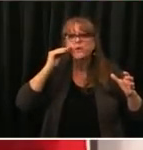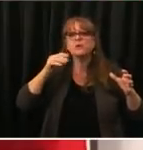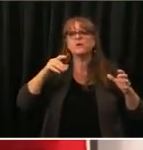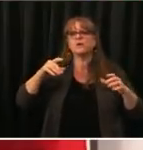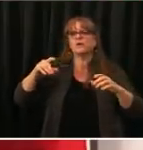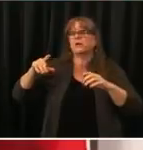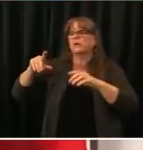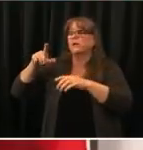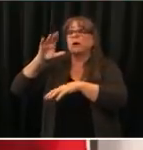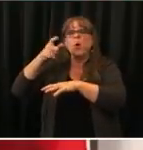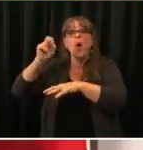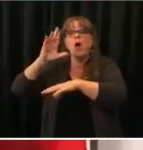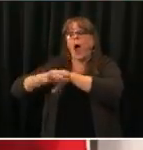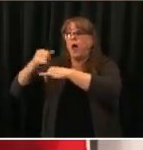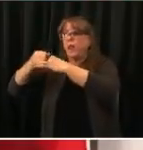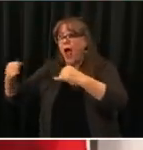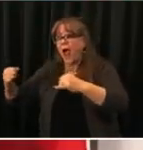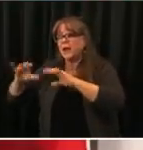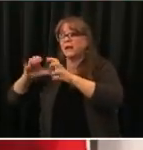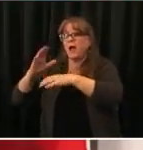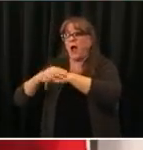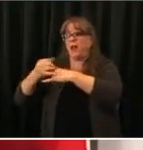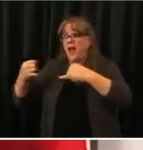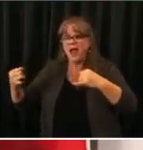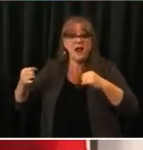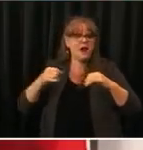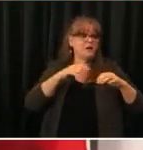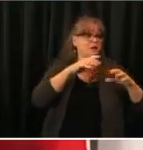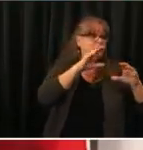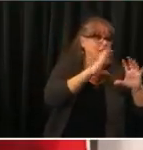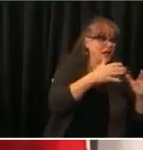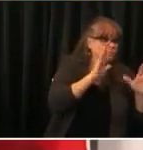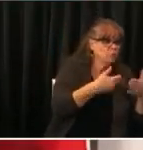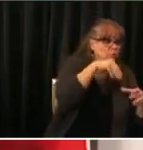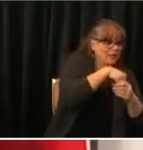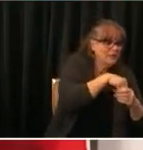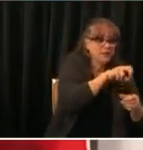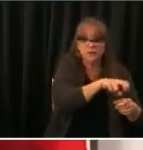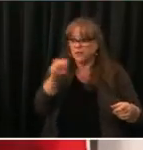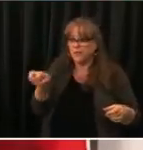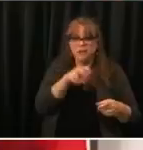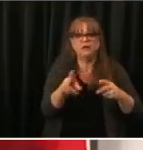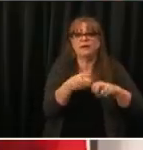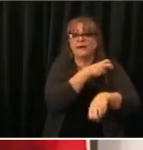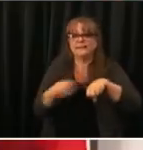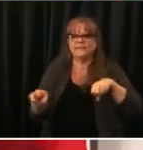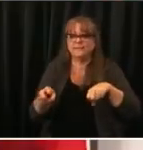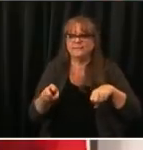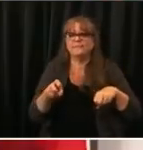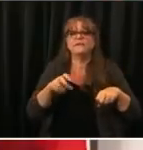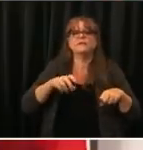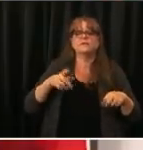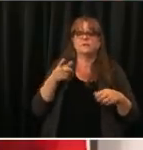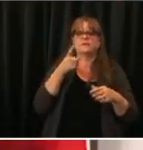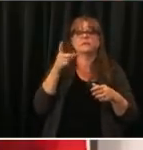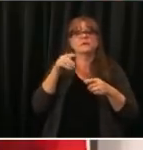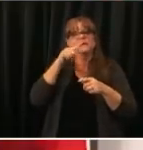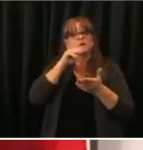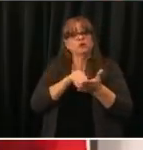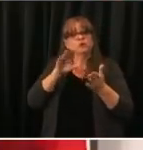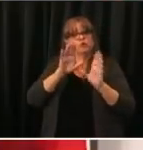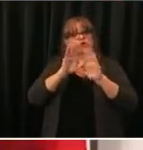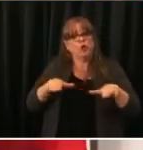can also be disruptive. Not just for the kids' education, because we know that many kids need that in person for